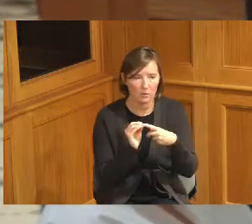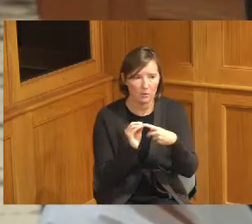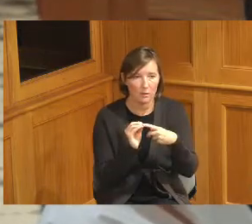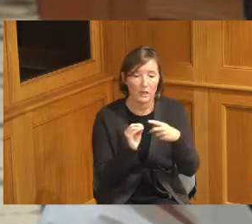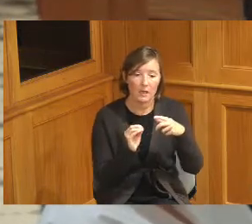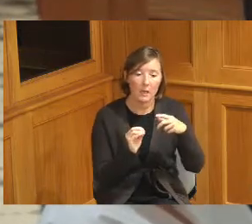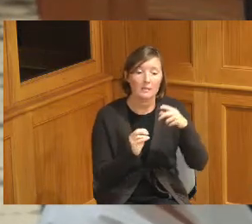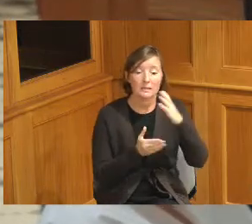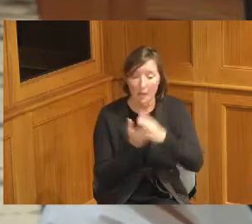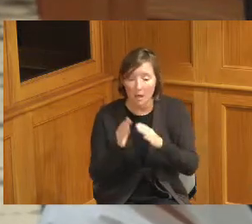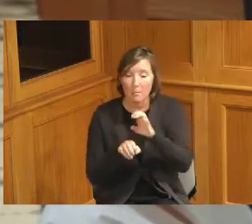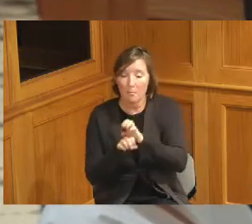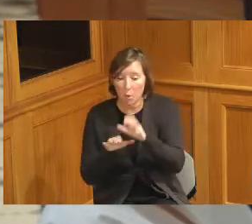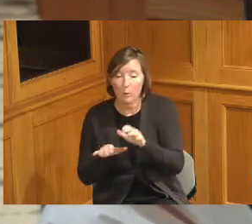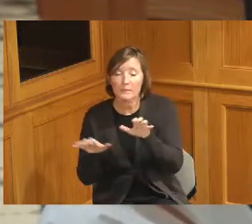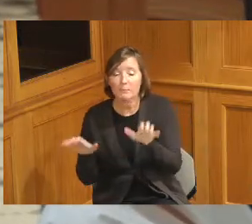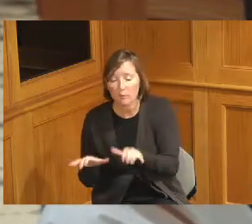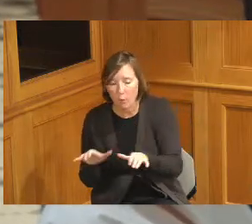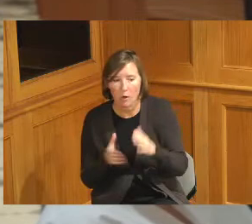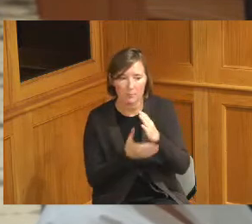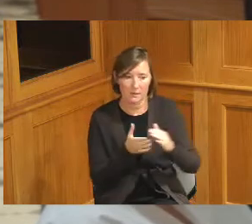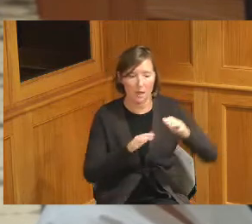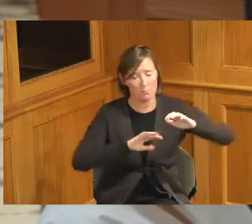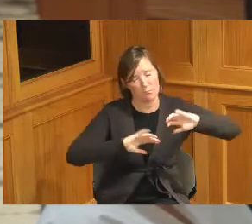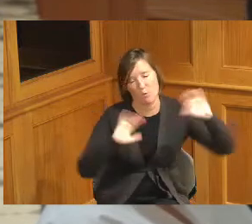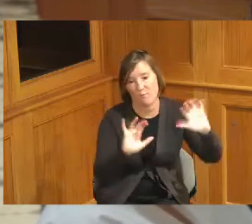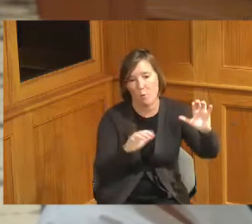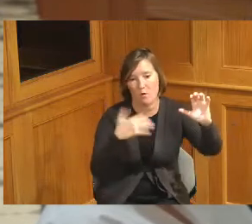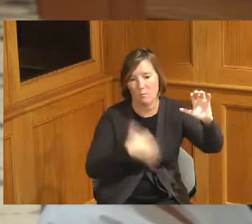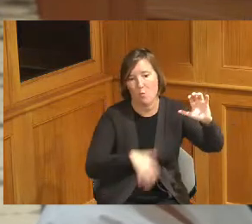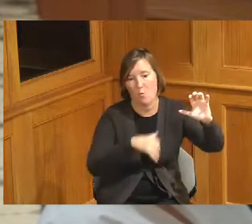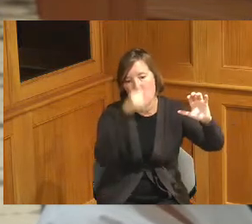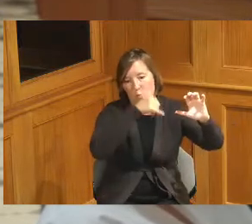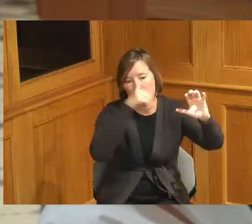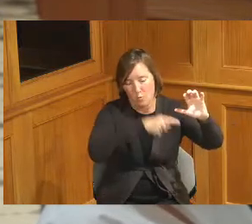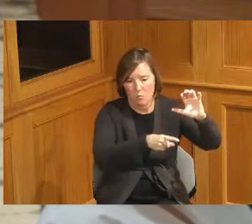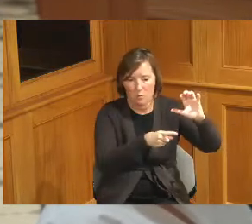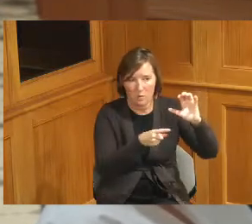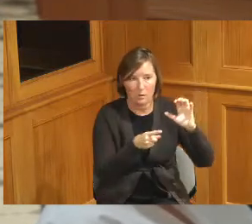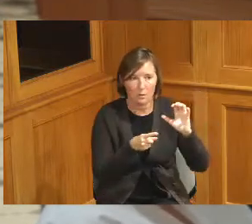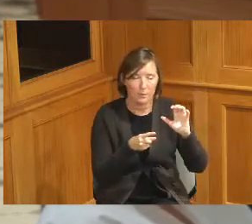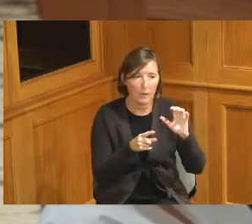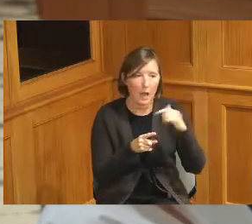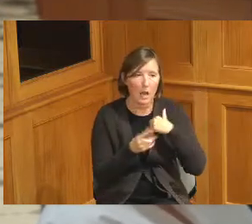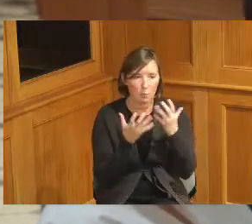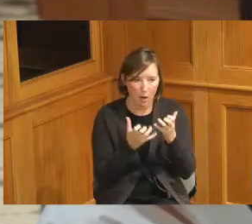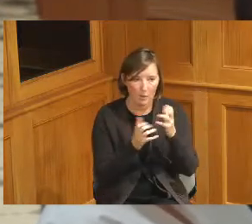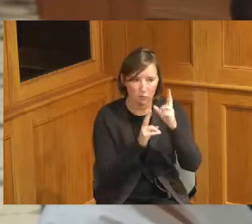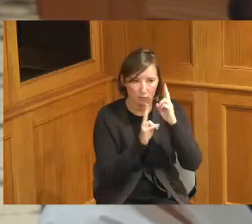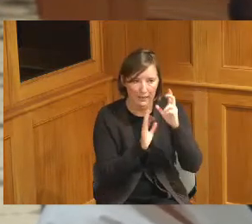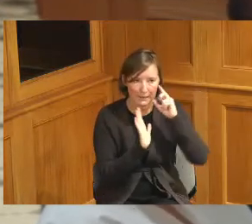performing employees getting more. So it's a well recognized